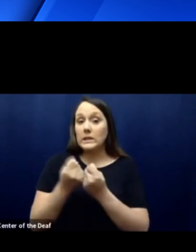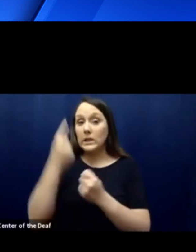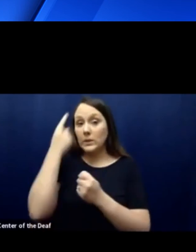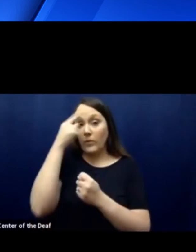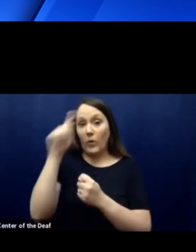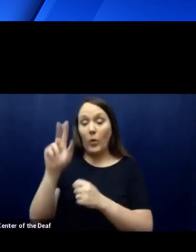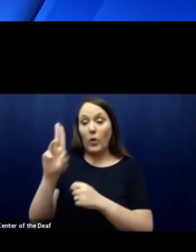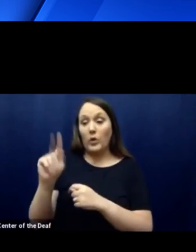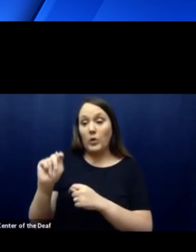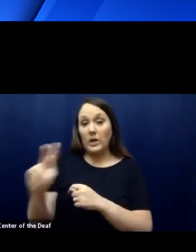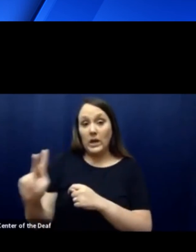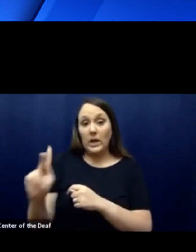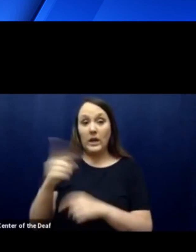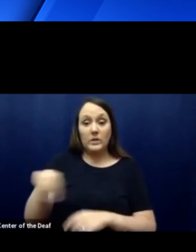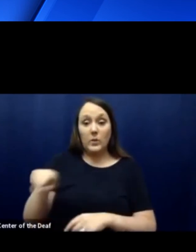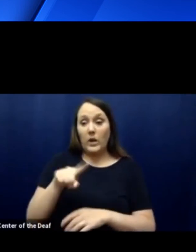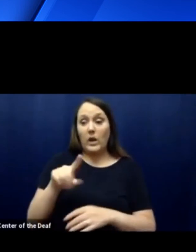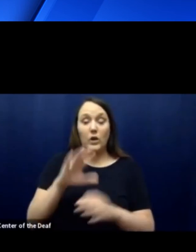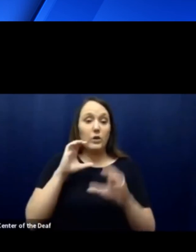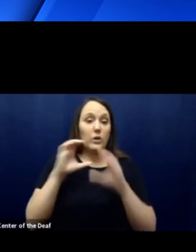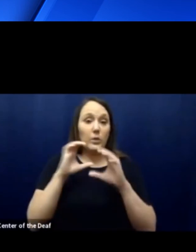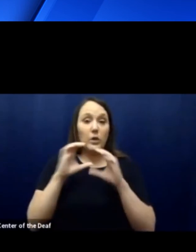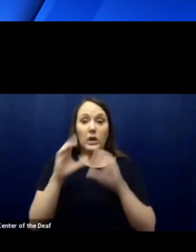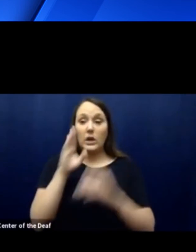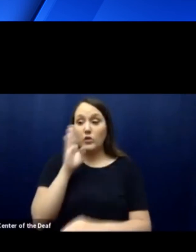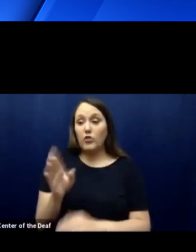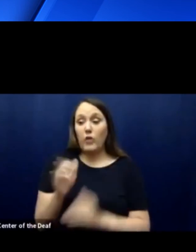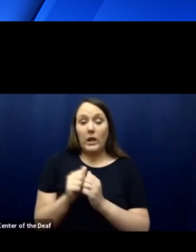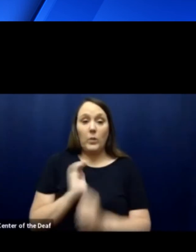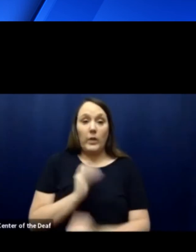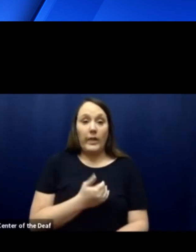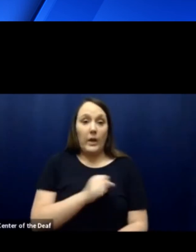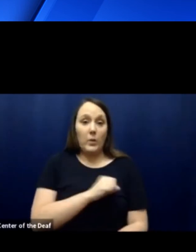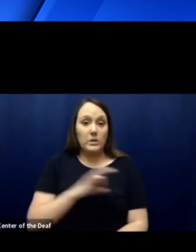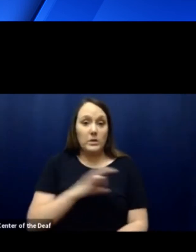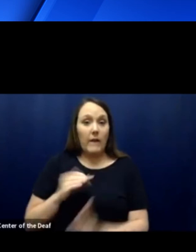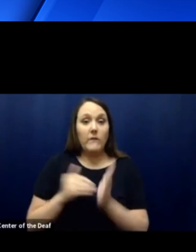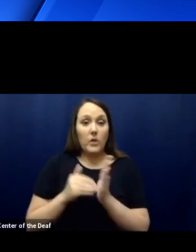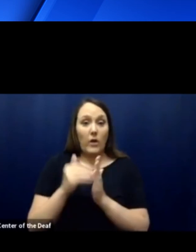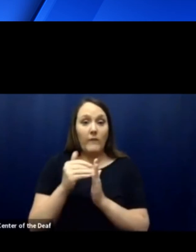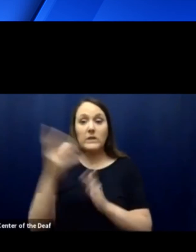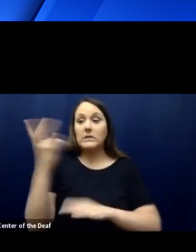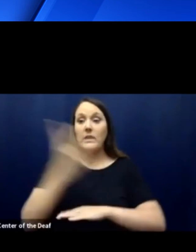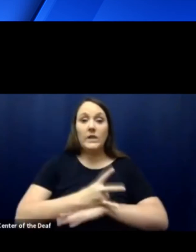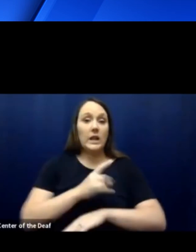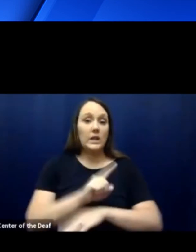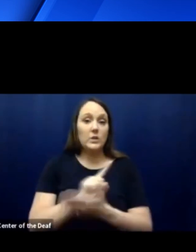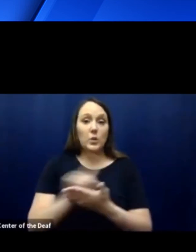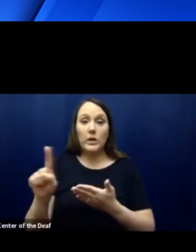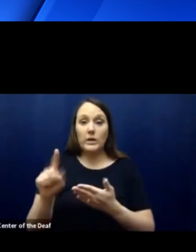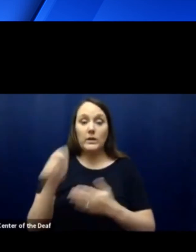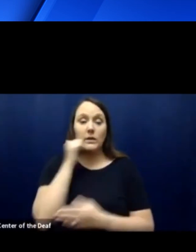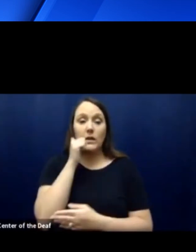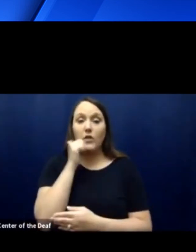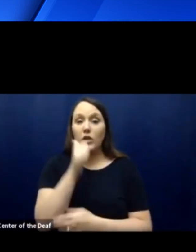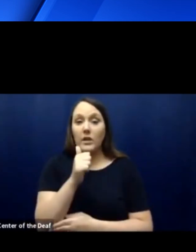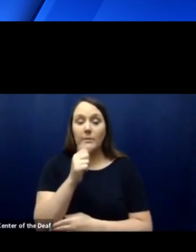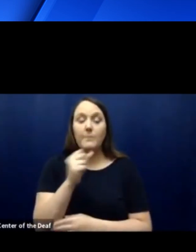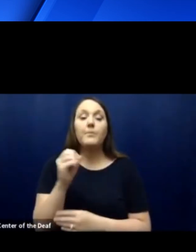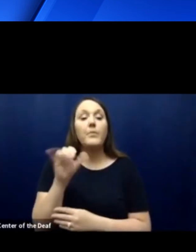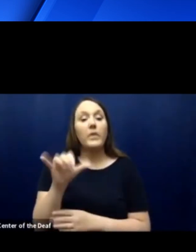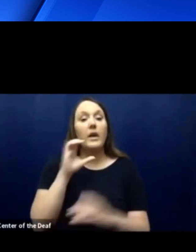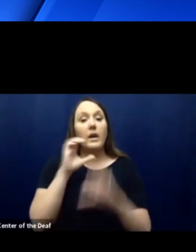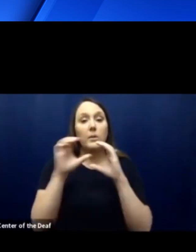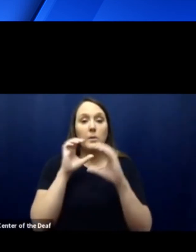UTK. So they're communicating directly with our staff on a very regular basis, 7 days a week. So that communication